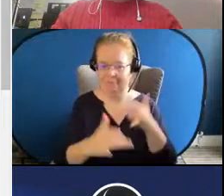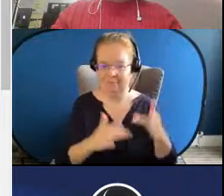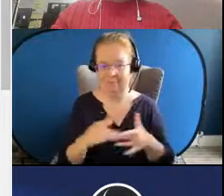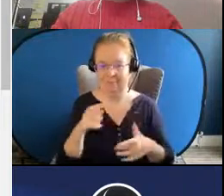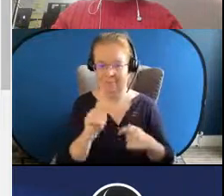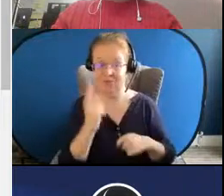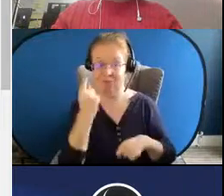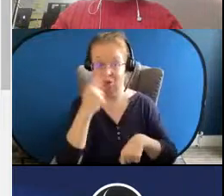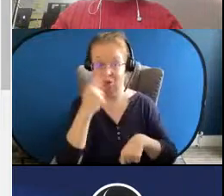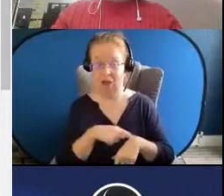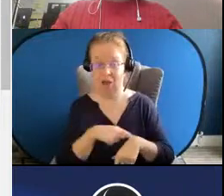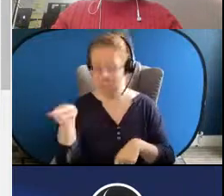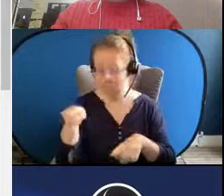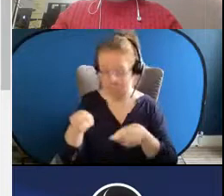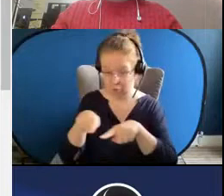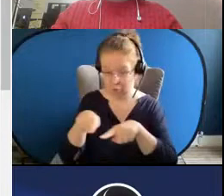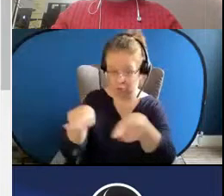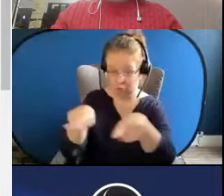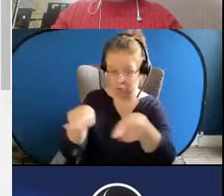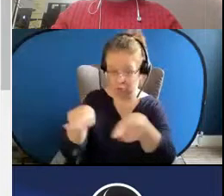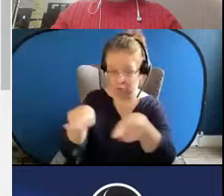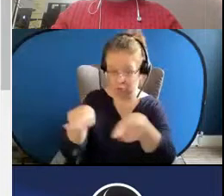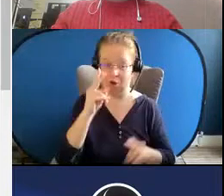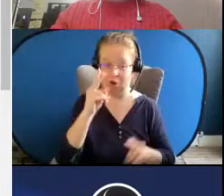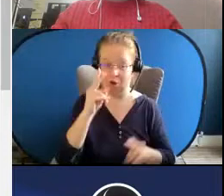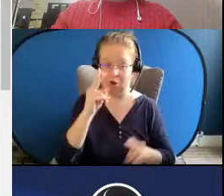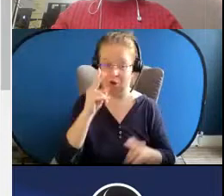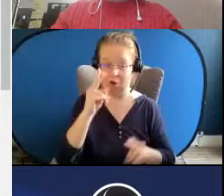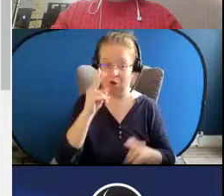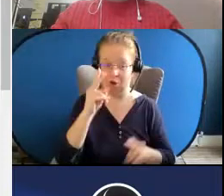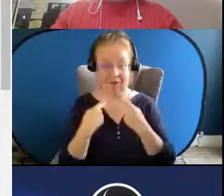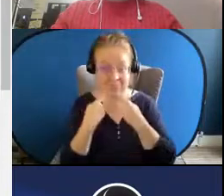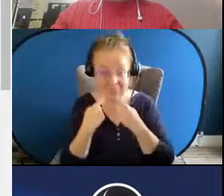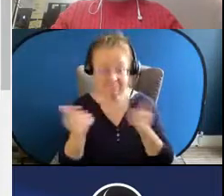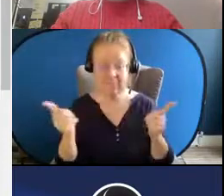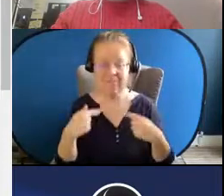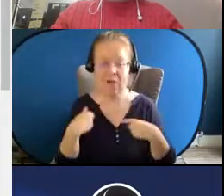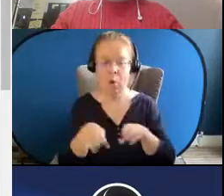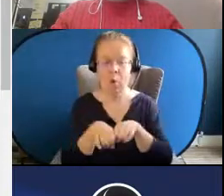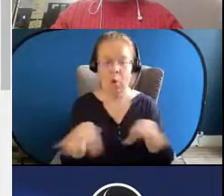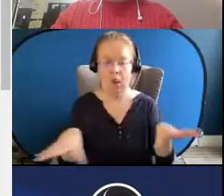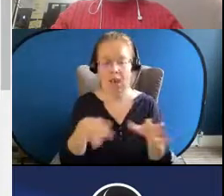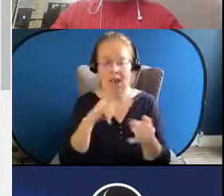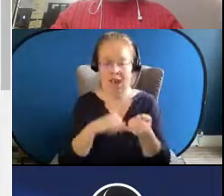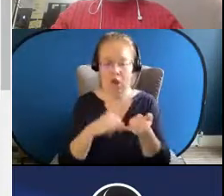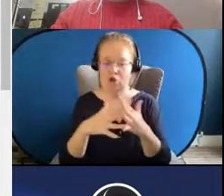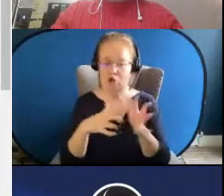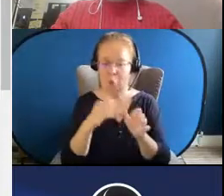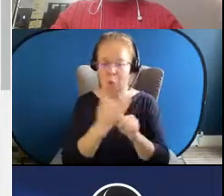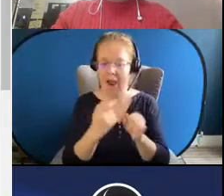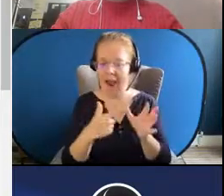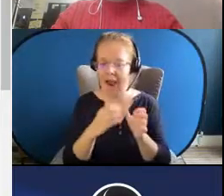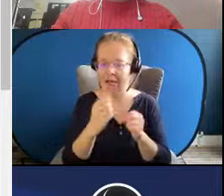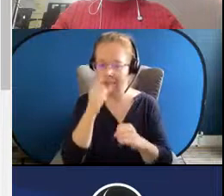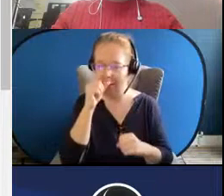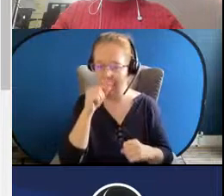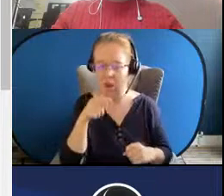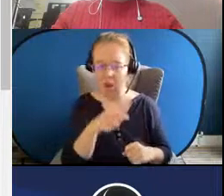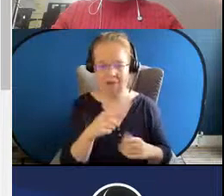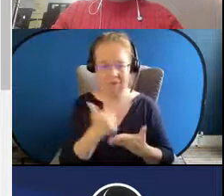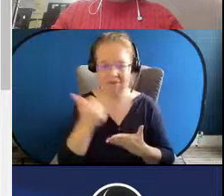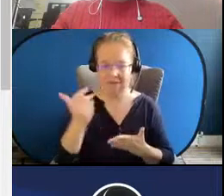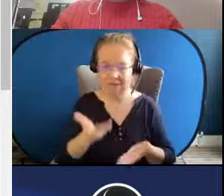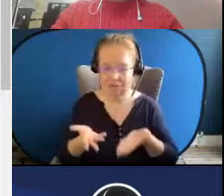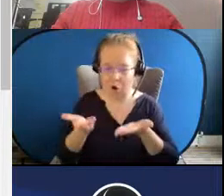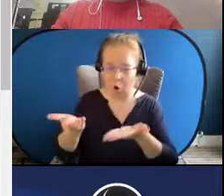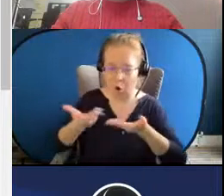very first time, and you are the very first people we are telling this, we are launching Swagable with some fantastic offers